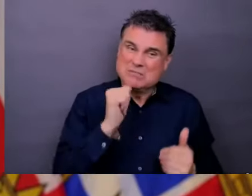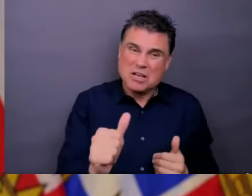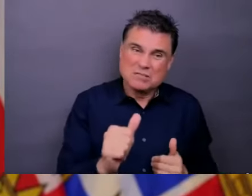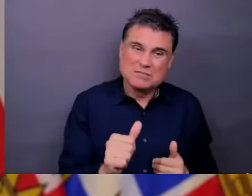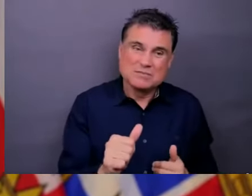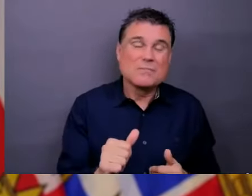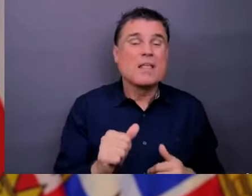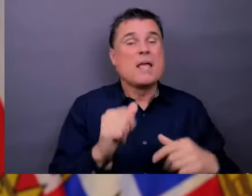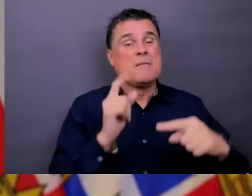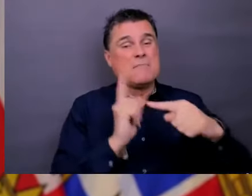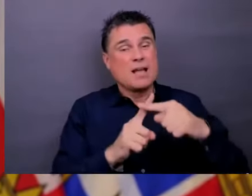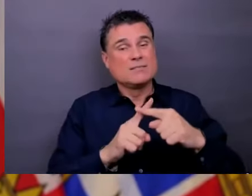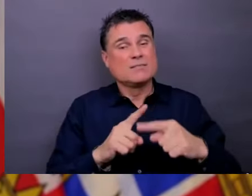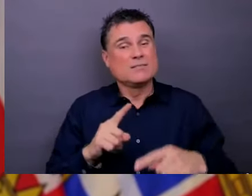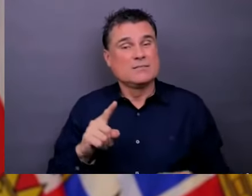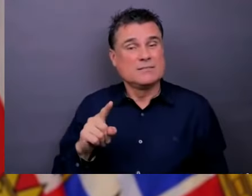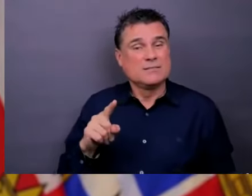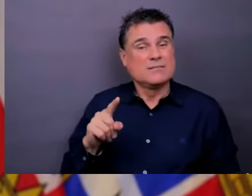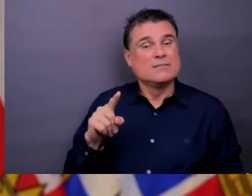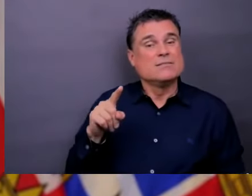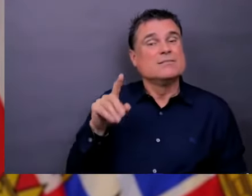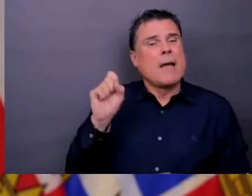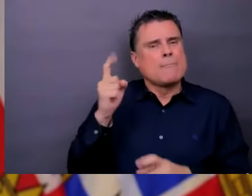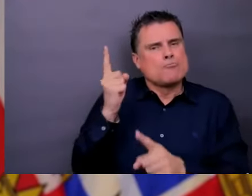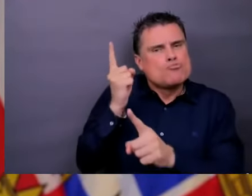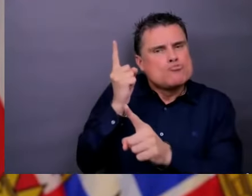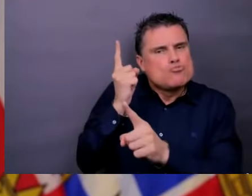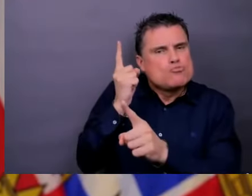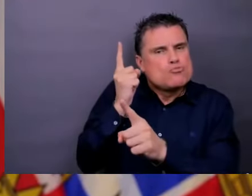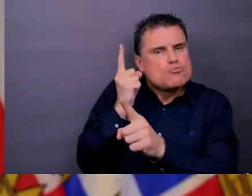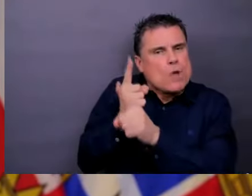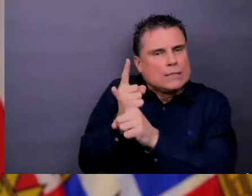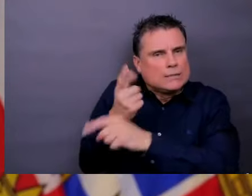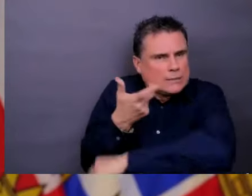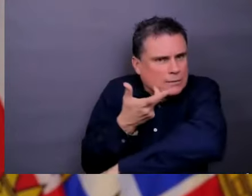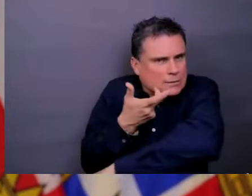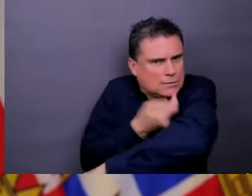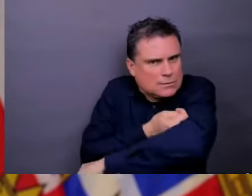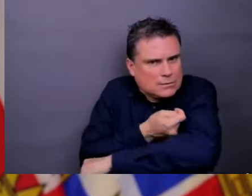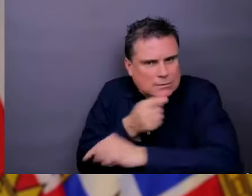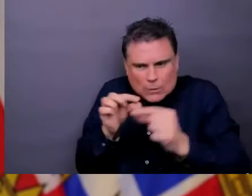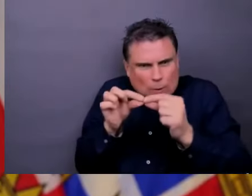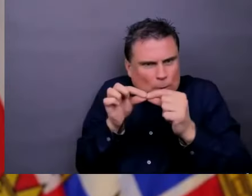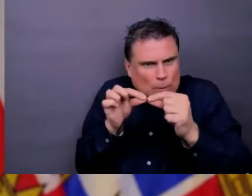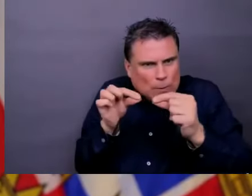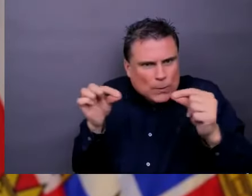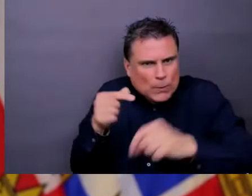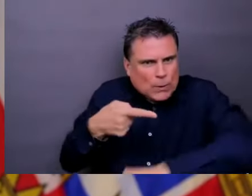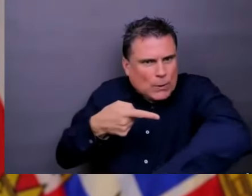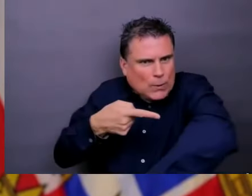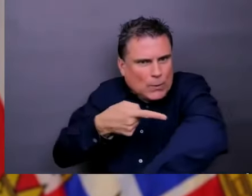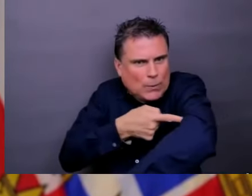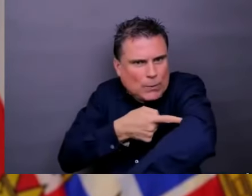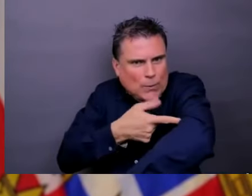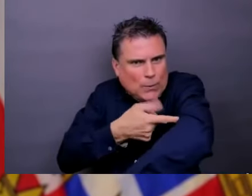be starting our mass vaccination clinics for our elders and seniors starting in